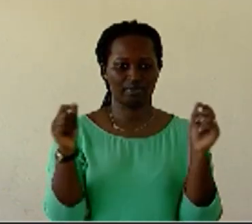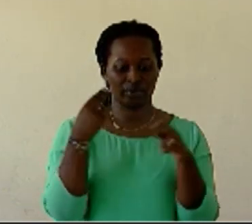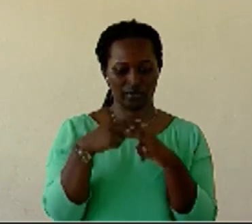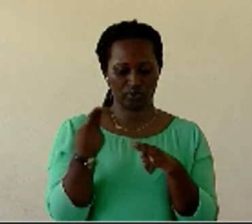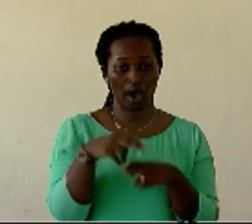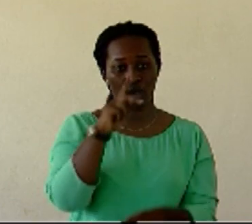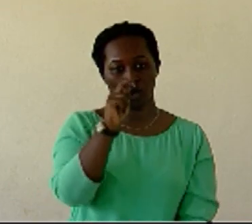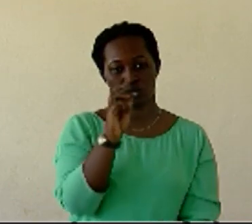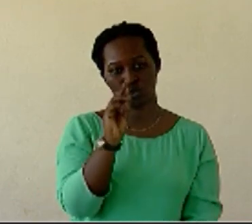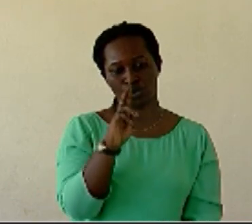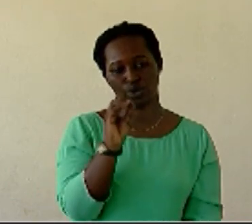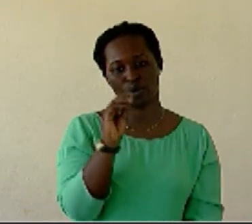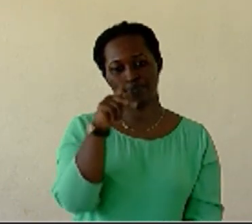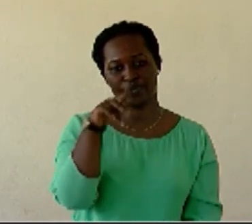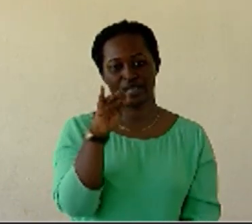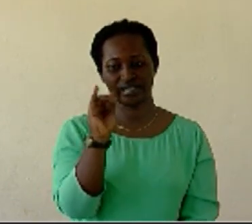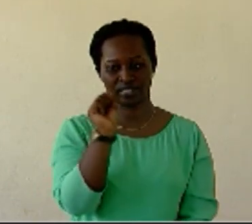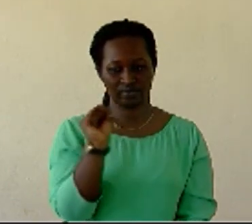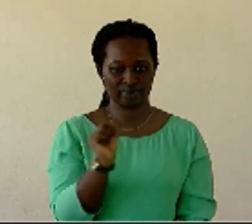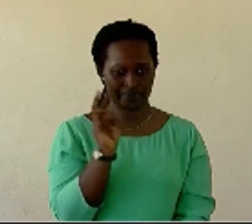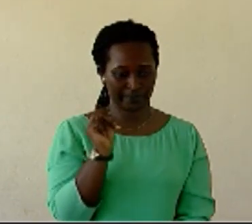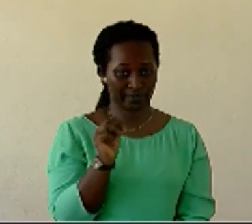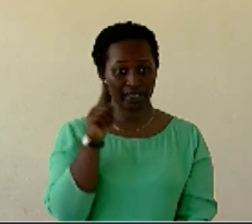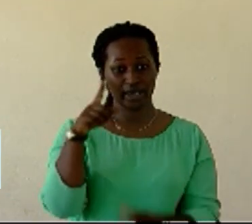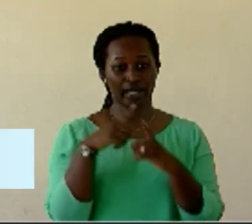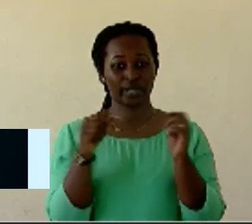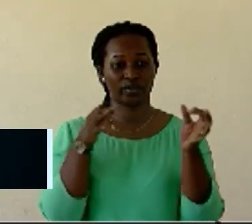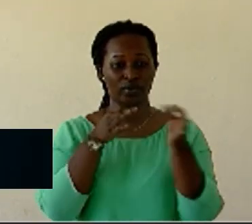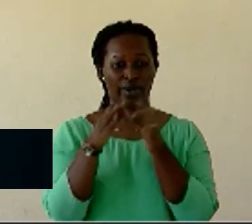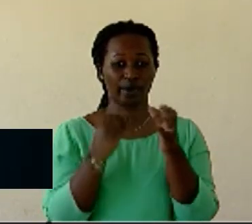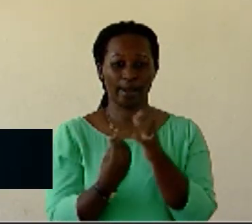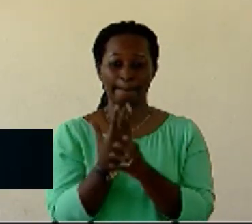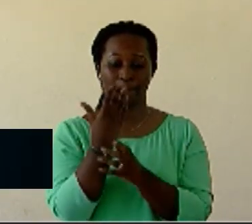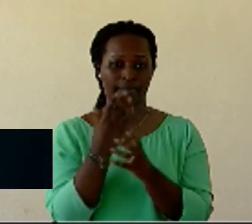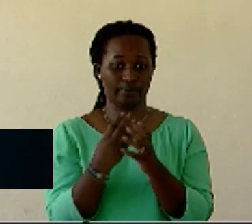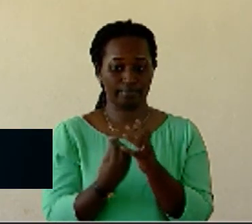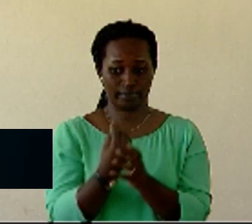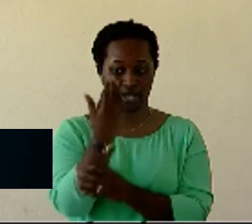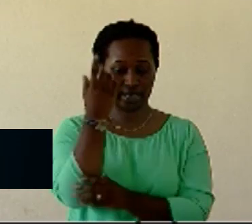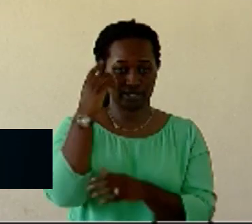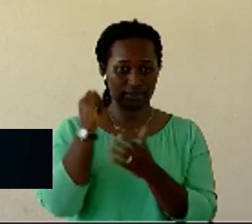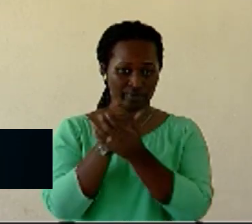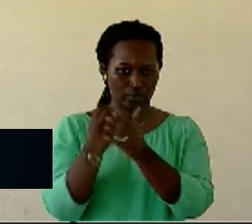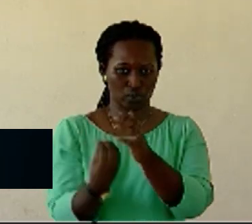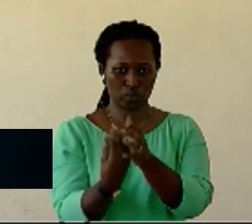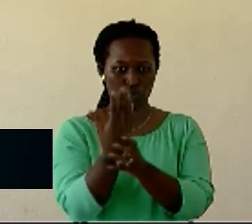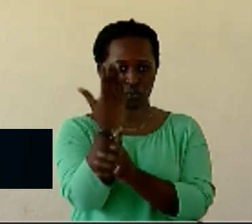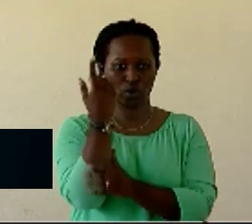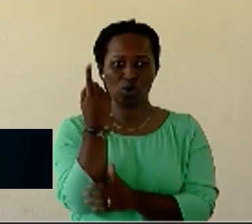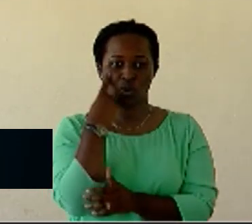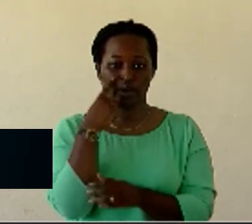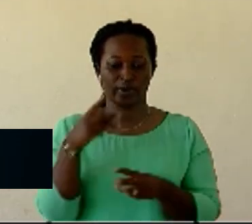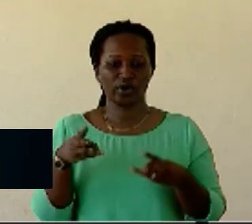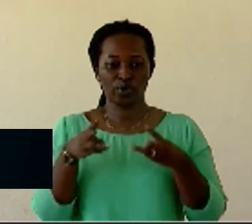tropism. The word tropism refers to the plant growth towards or away